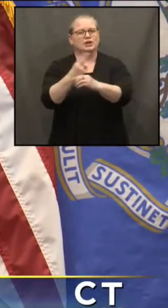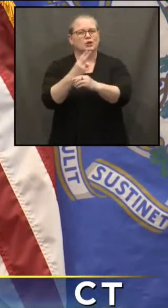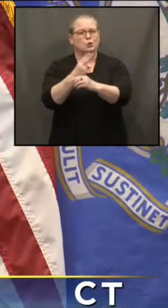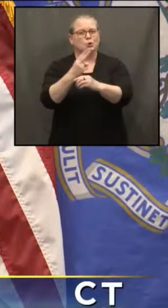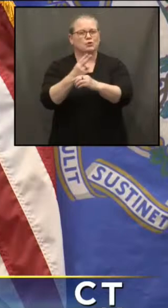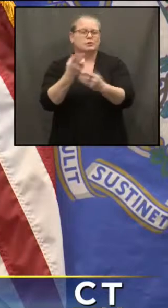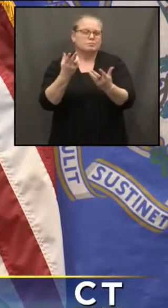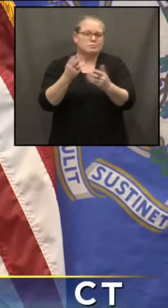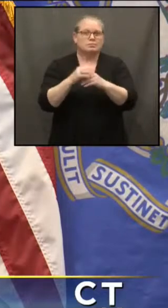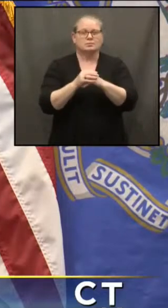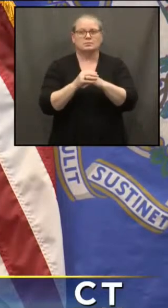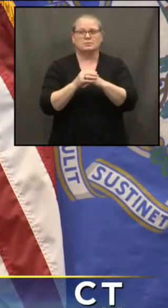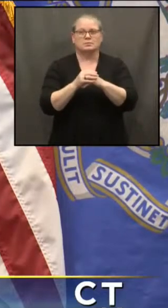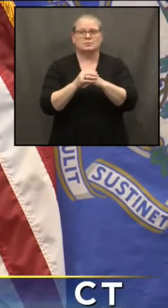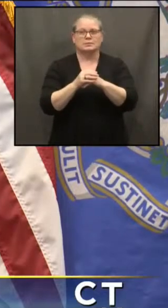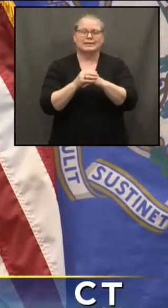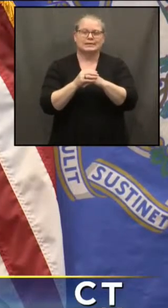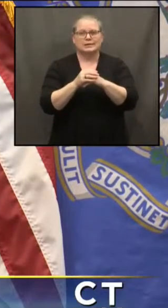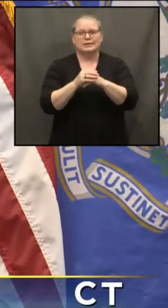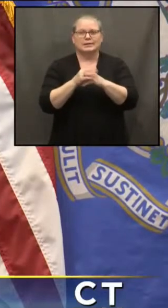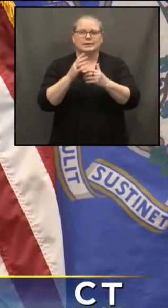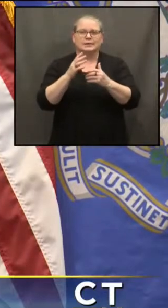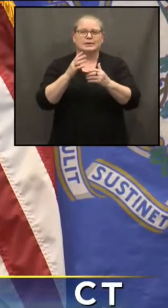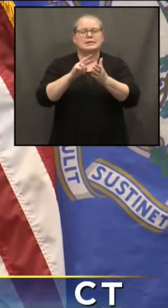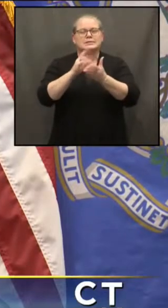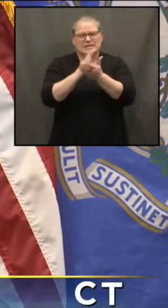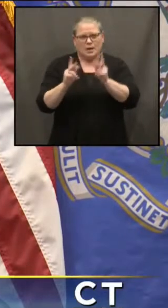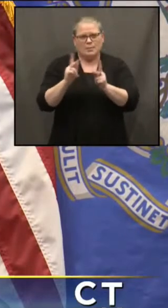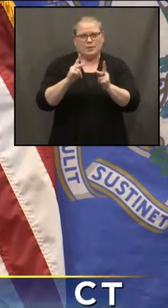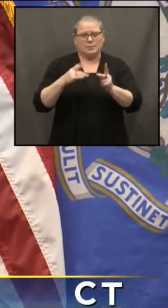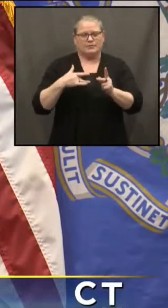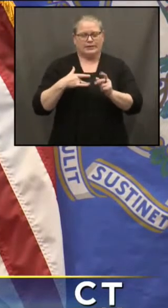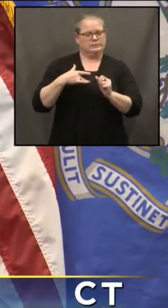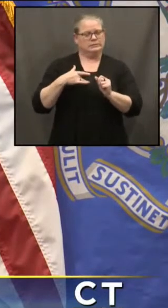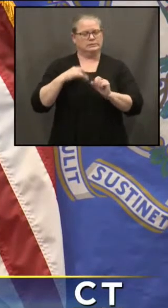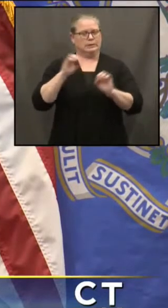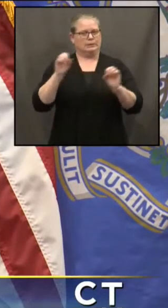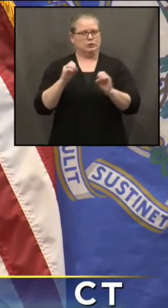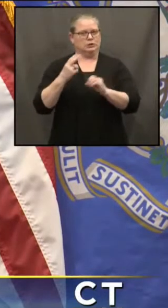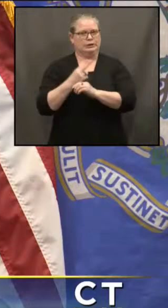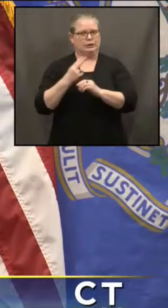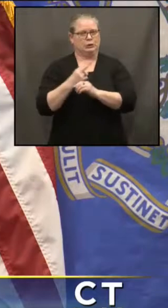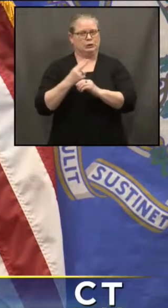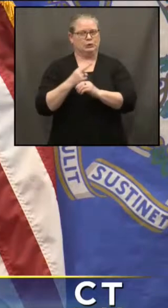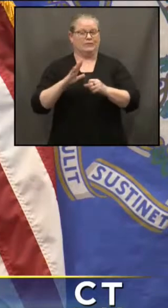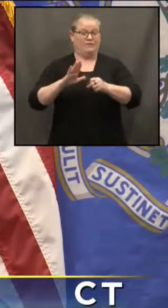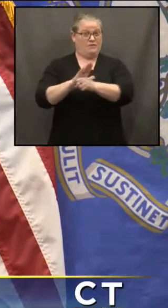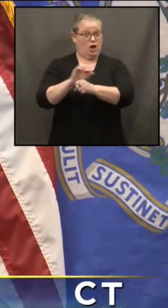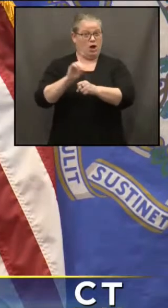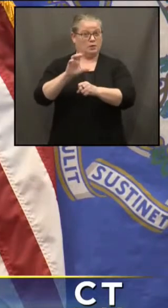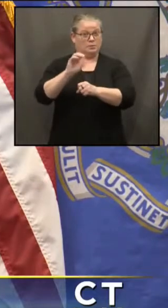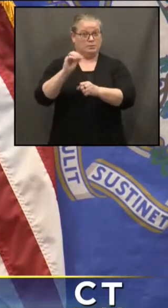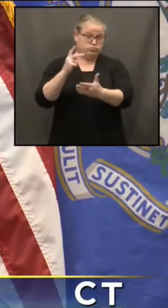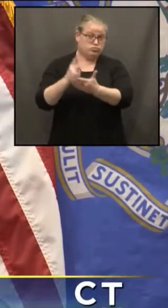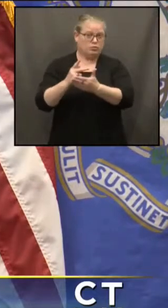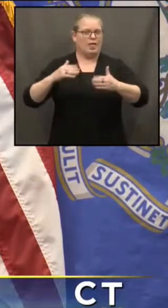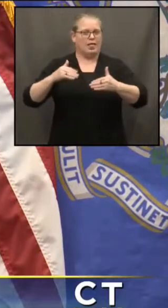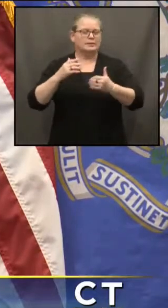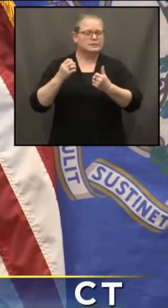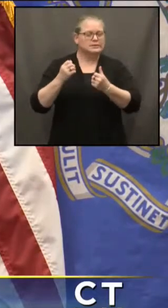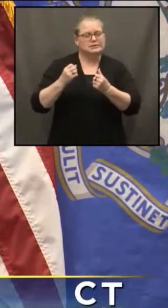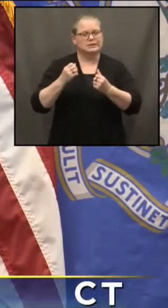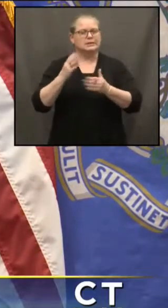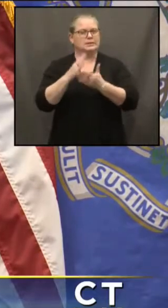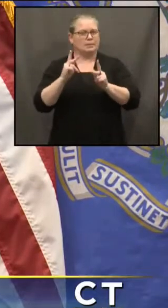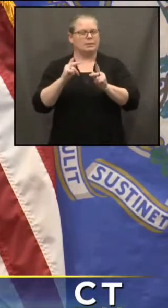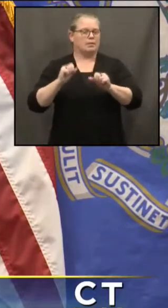shouldn't give you pause, but it gives some folks a pause. I really think that a little like it was with nurses and some other